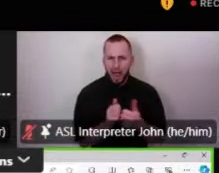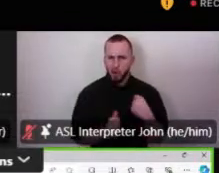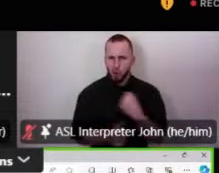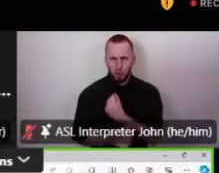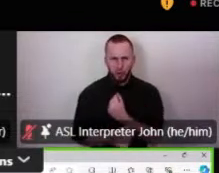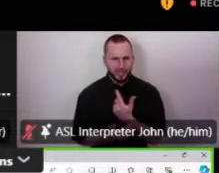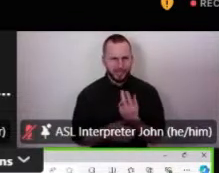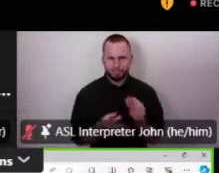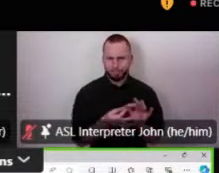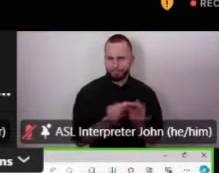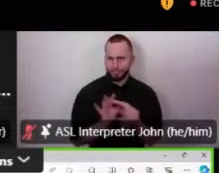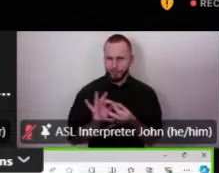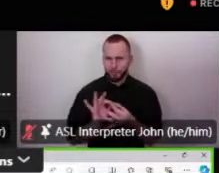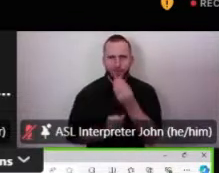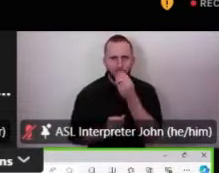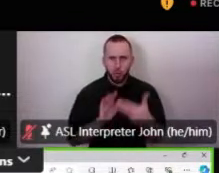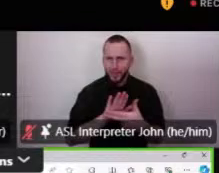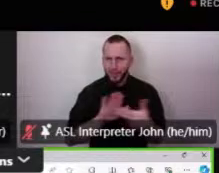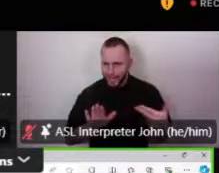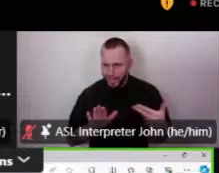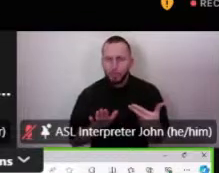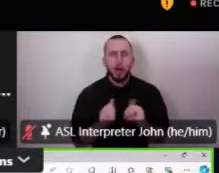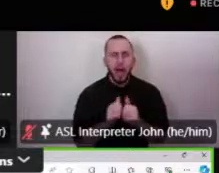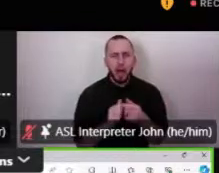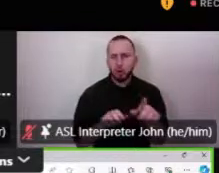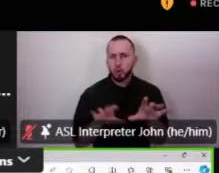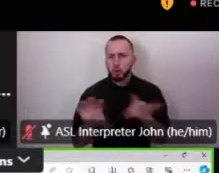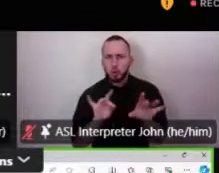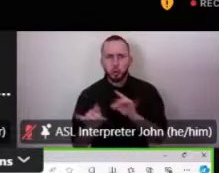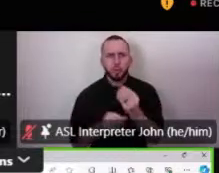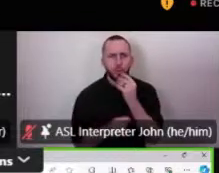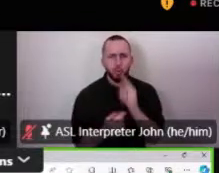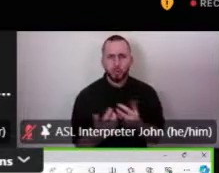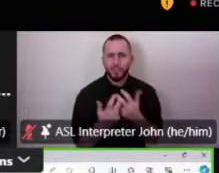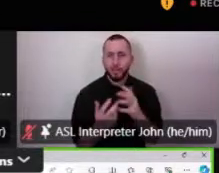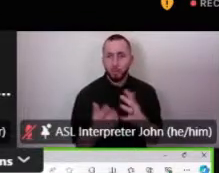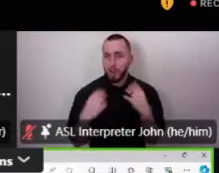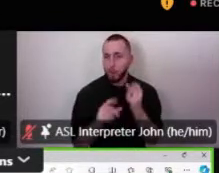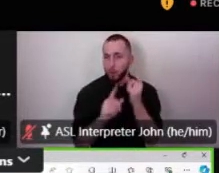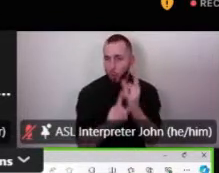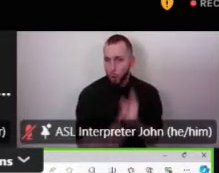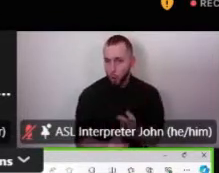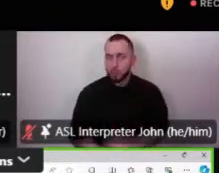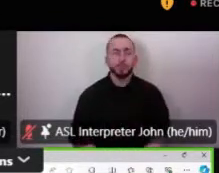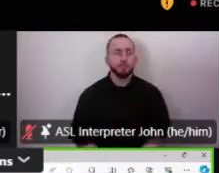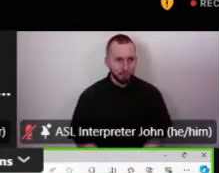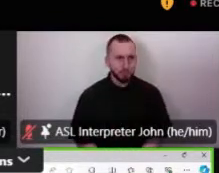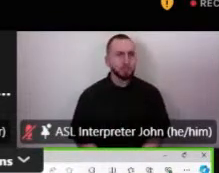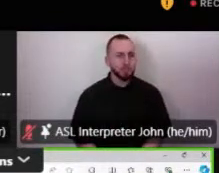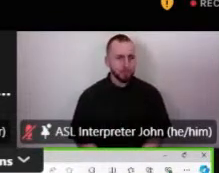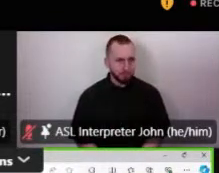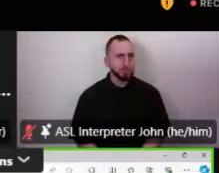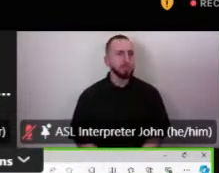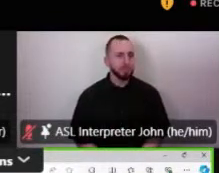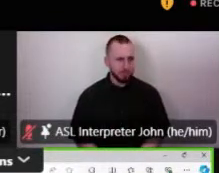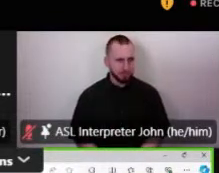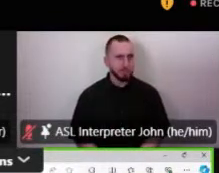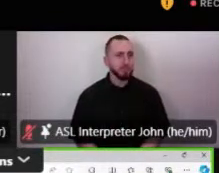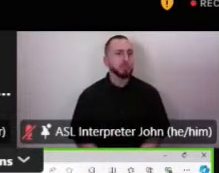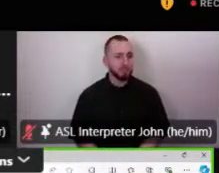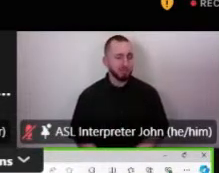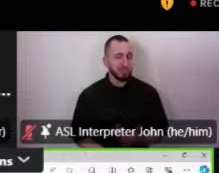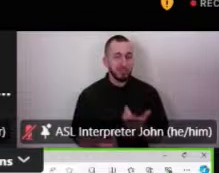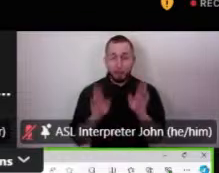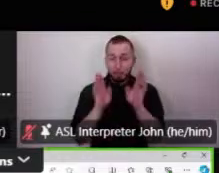food label to help you choose foods that fit your health goals. So a couple of the big items to point out are the serving